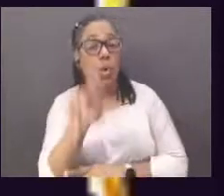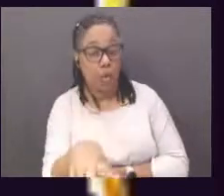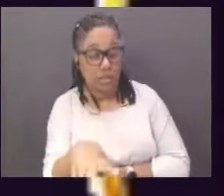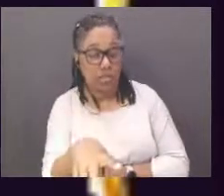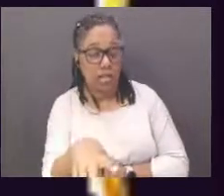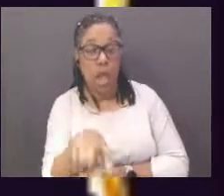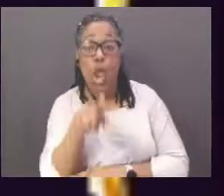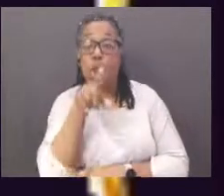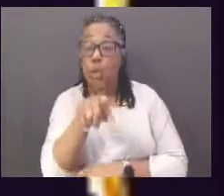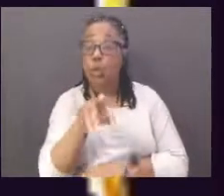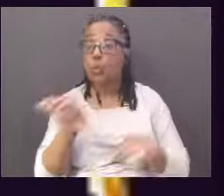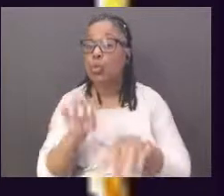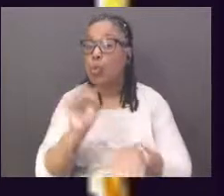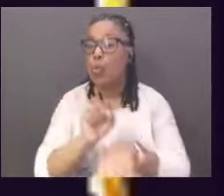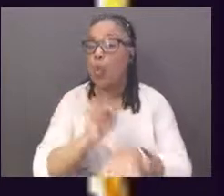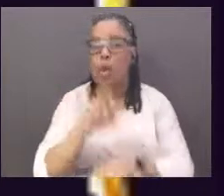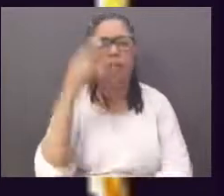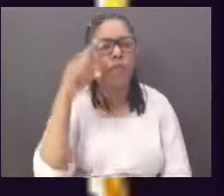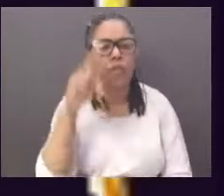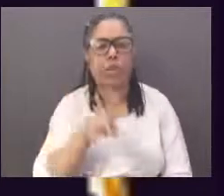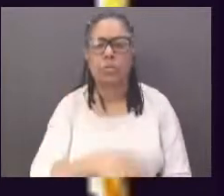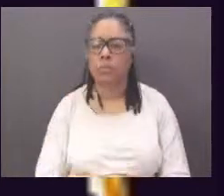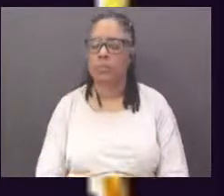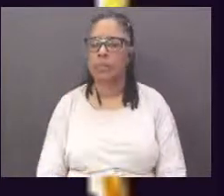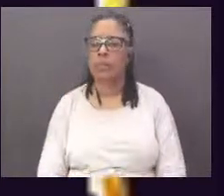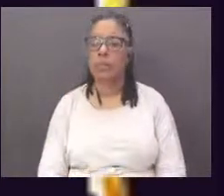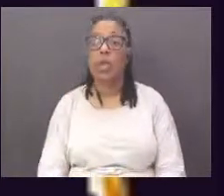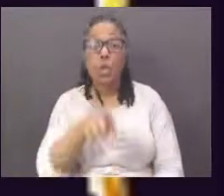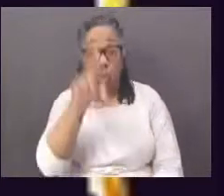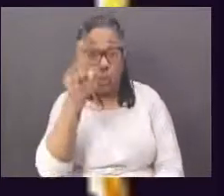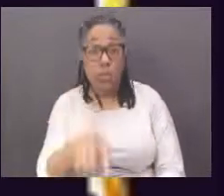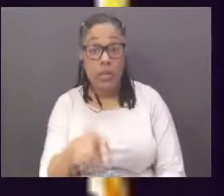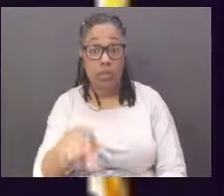be ready when the enemy asks, who are you?